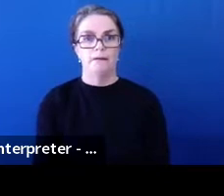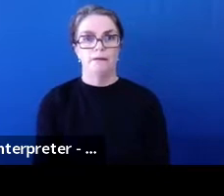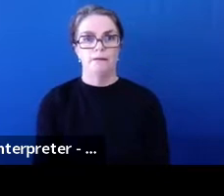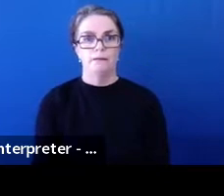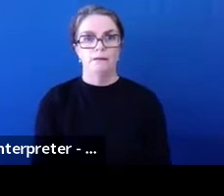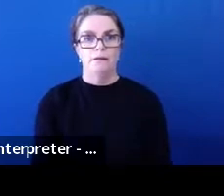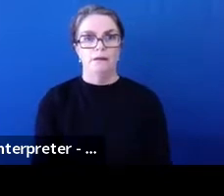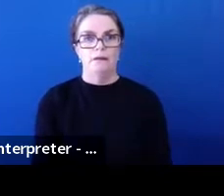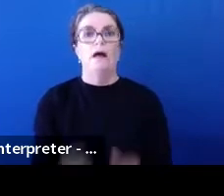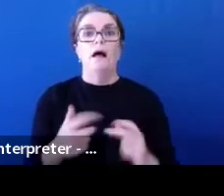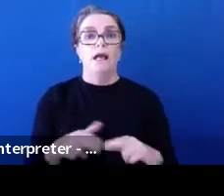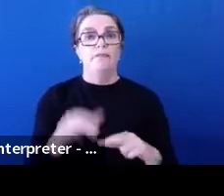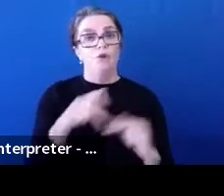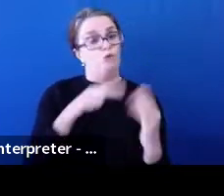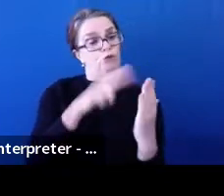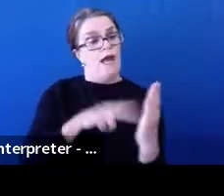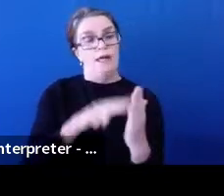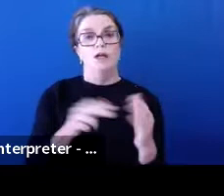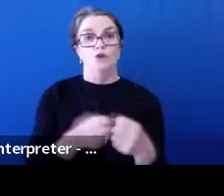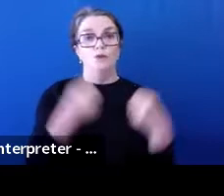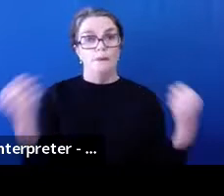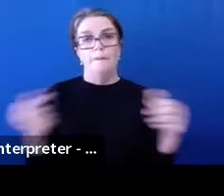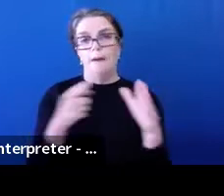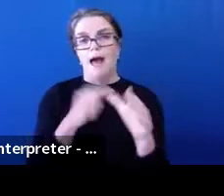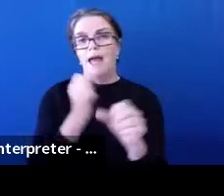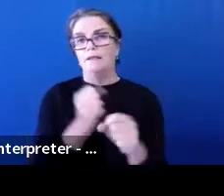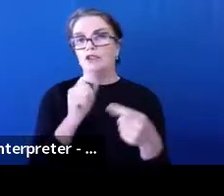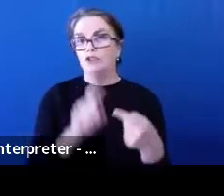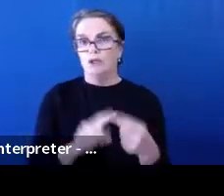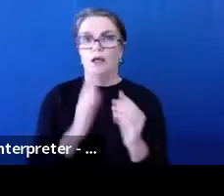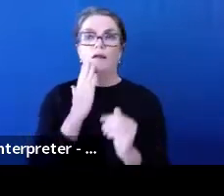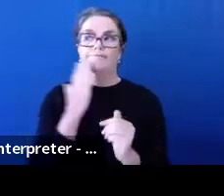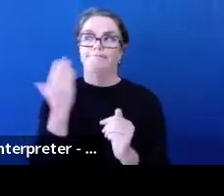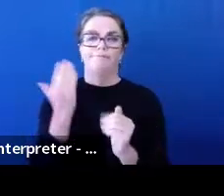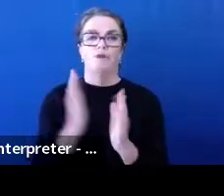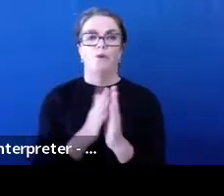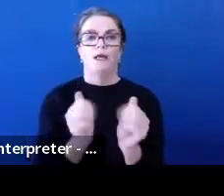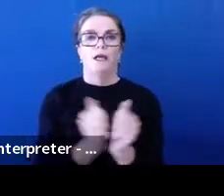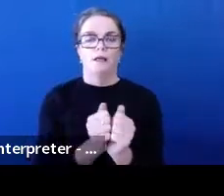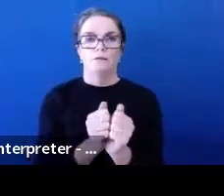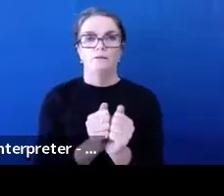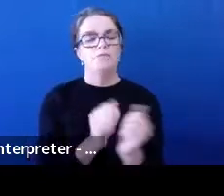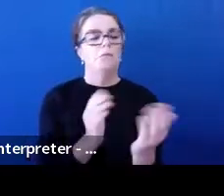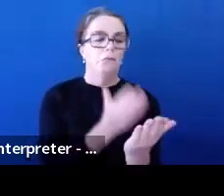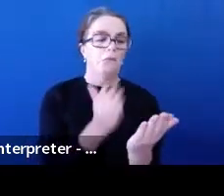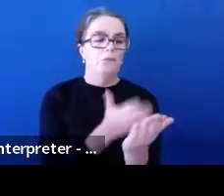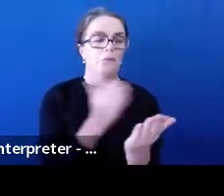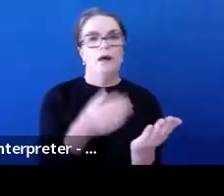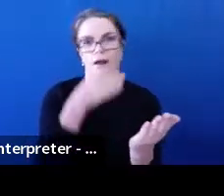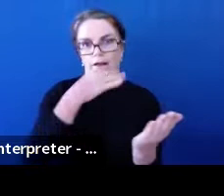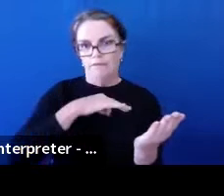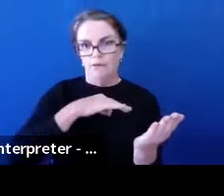If you read your age at the weekend, okay, first pages were all about the election. Granted, very